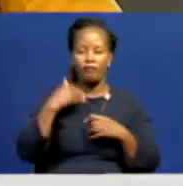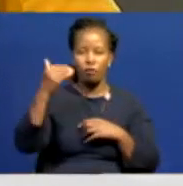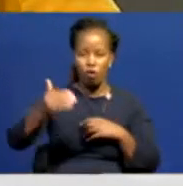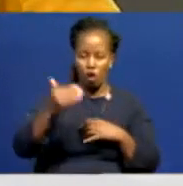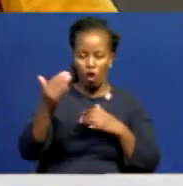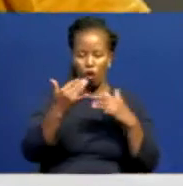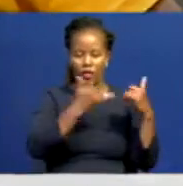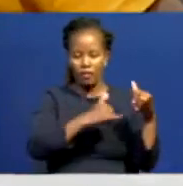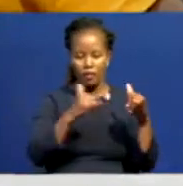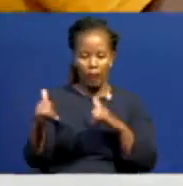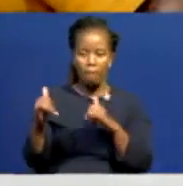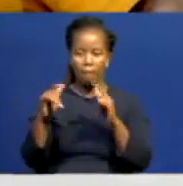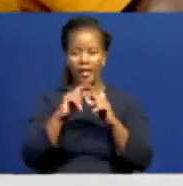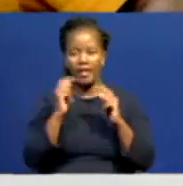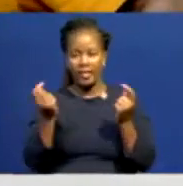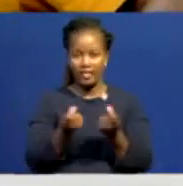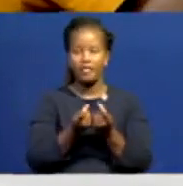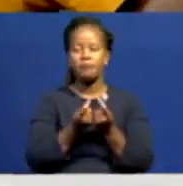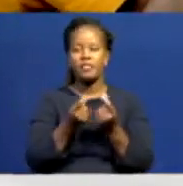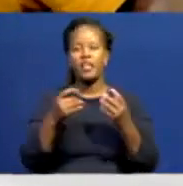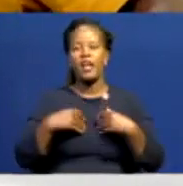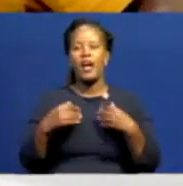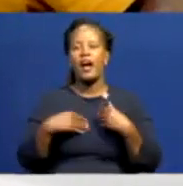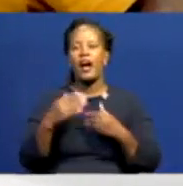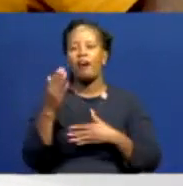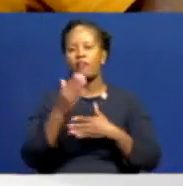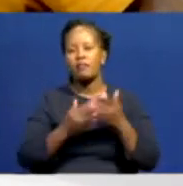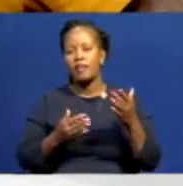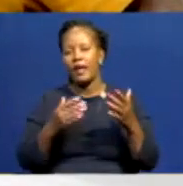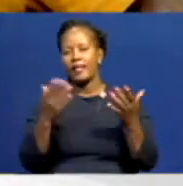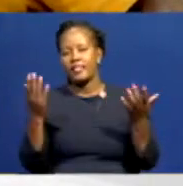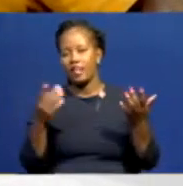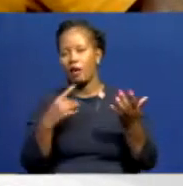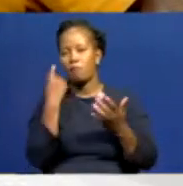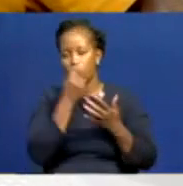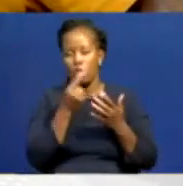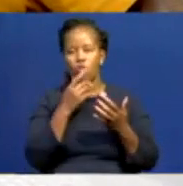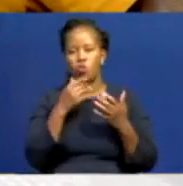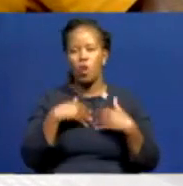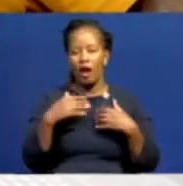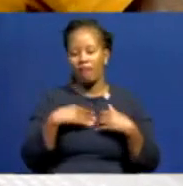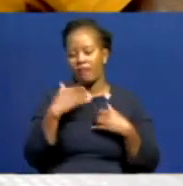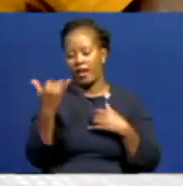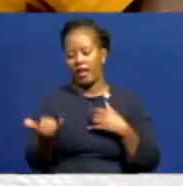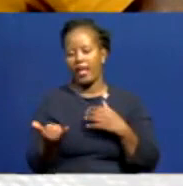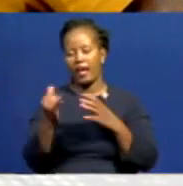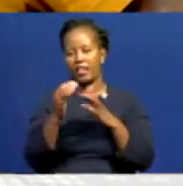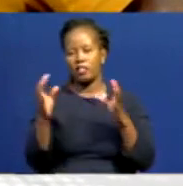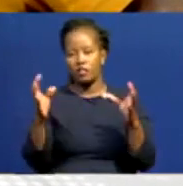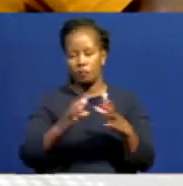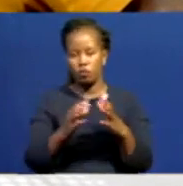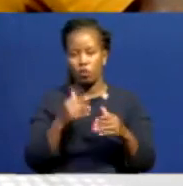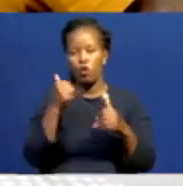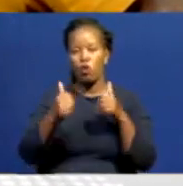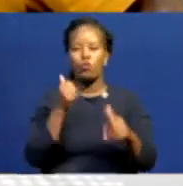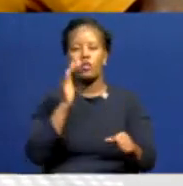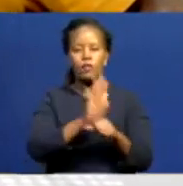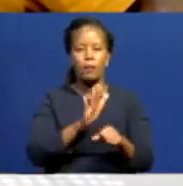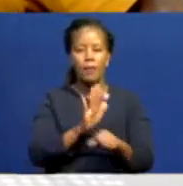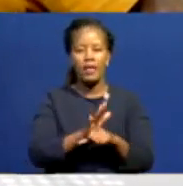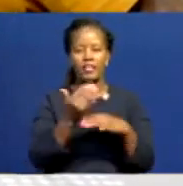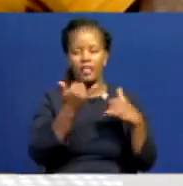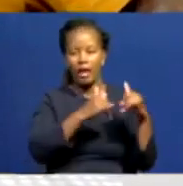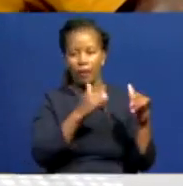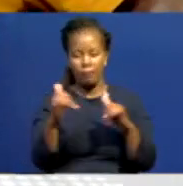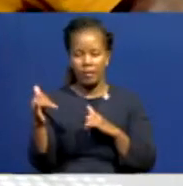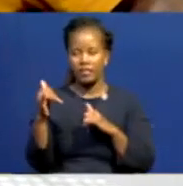team. You remember they had stars like Manucho, Flavio, but right now they have a younger squad that most of them are playing at home, Pedro Atletico